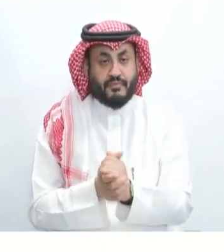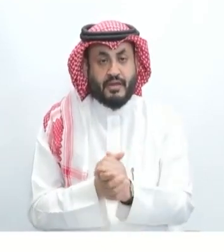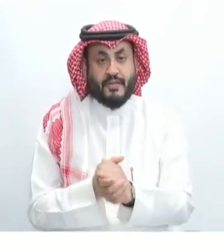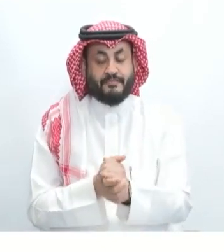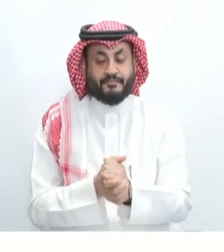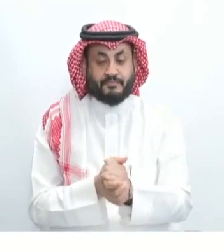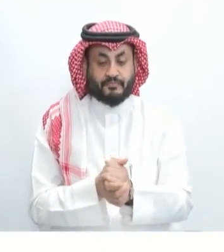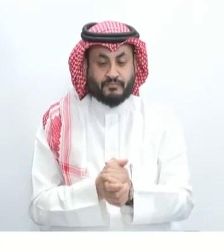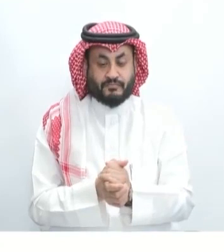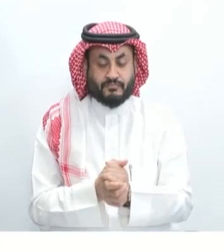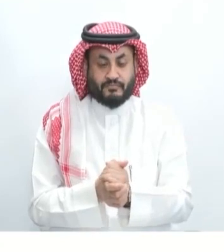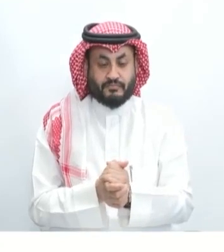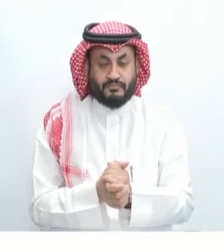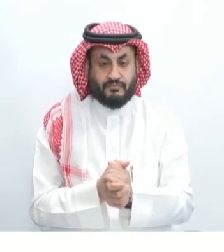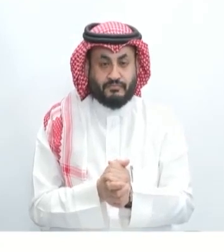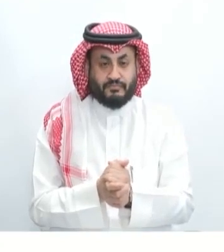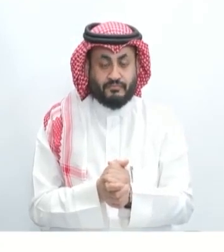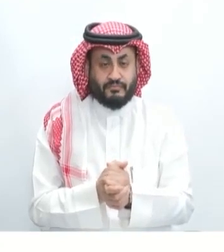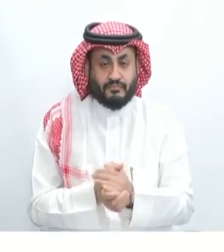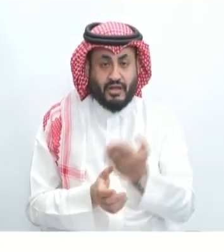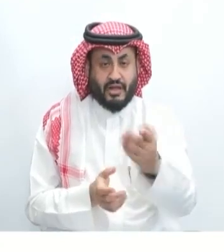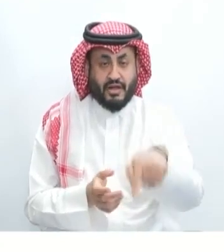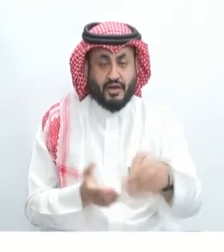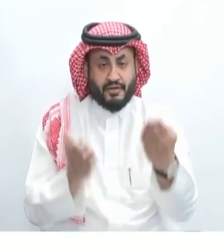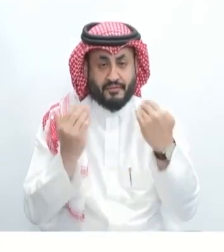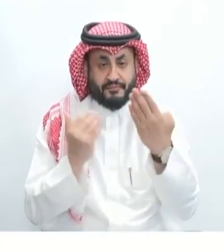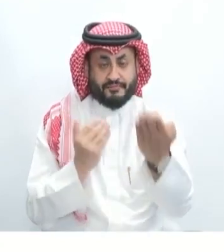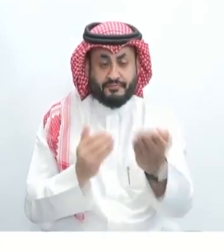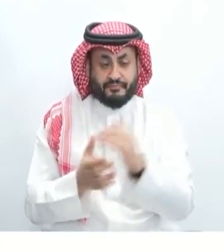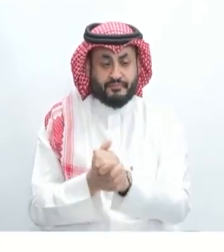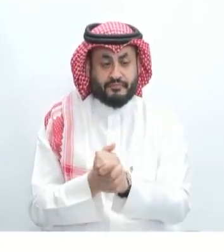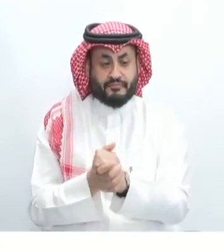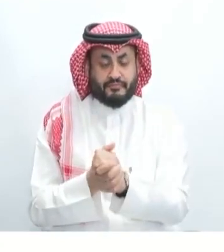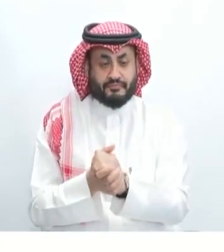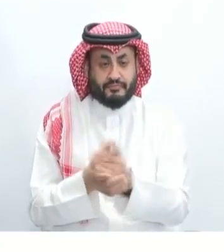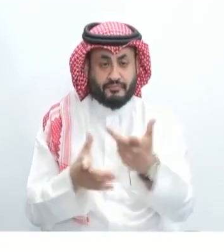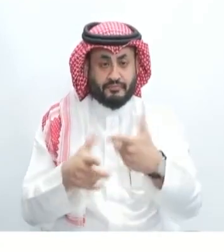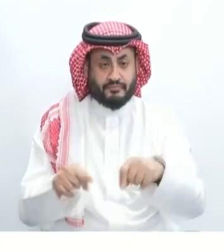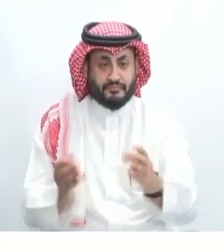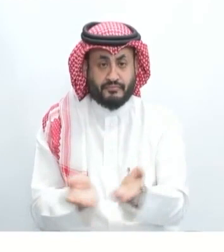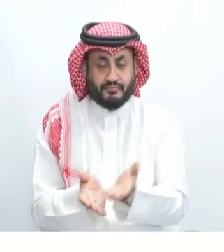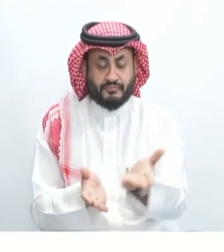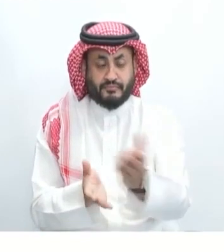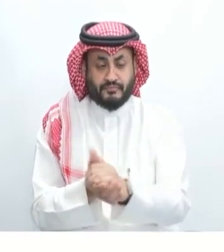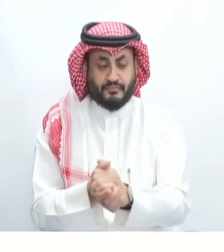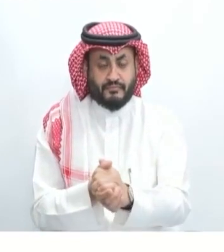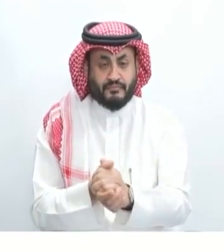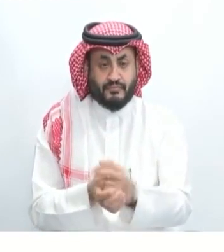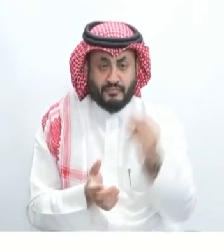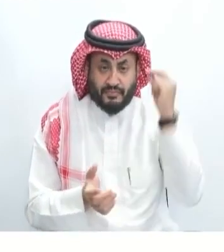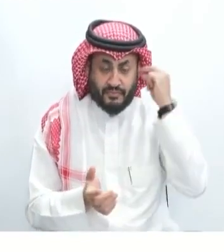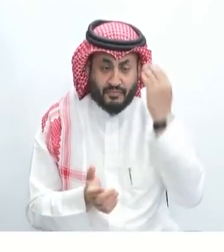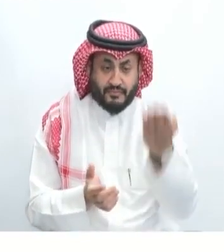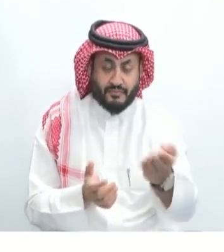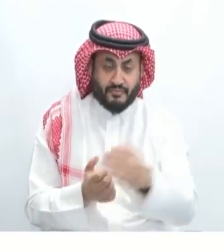let's begin. Our objectives in today's lesson, we hope that at the end of this lesson, you will be